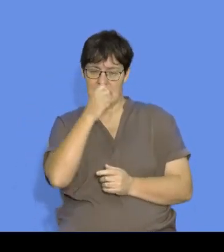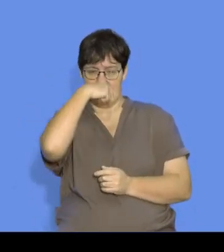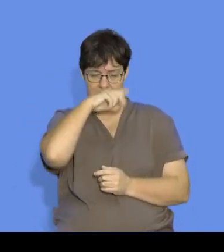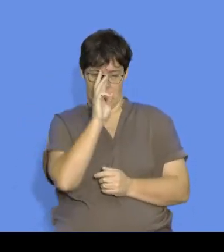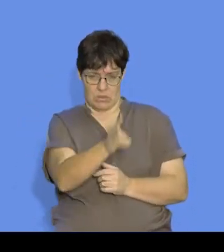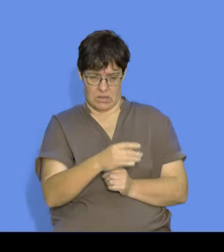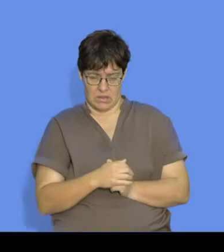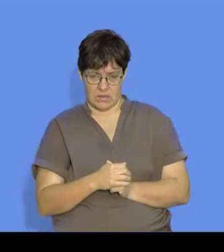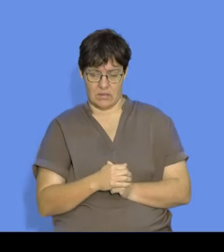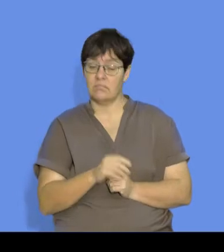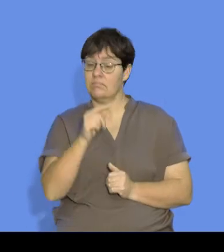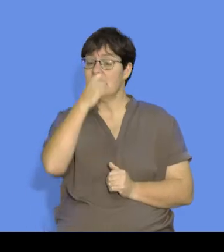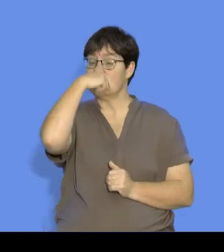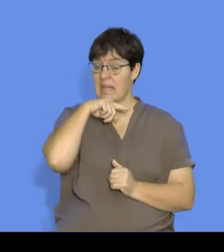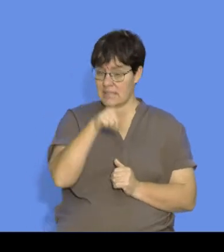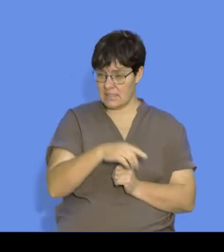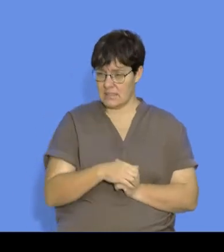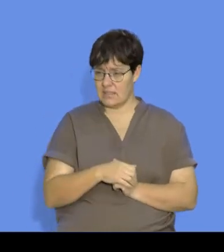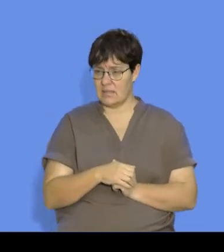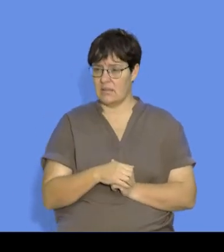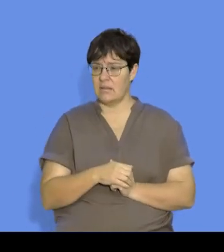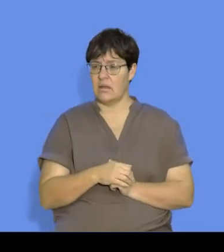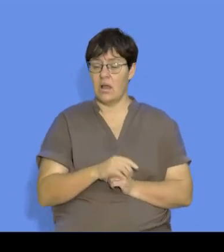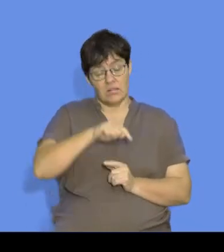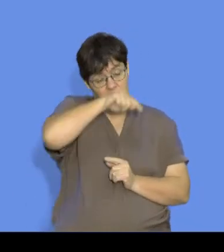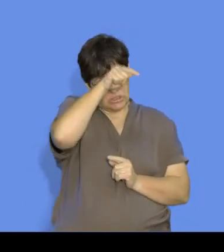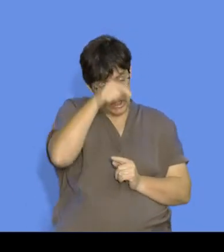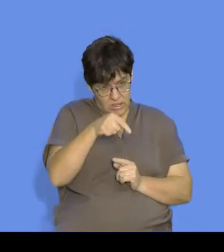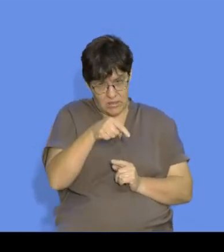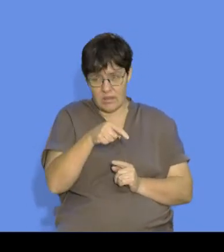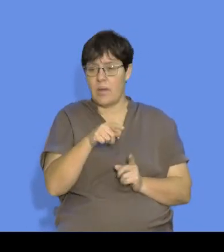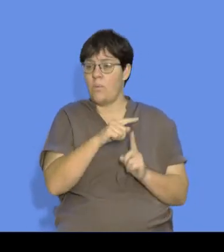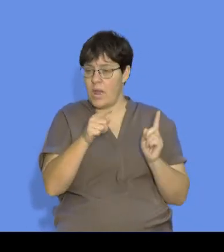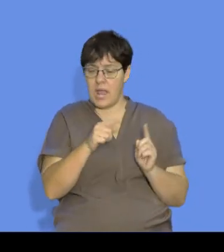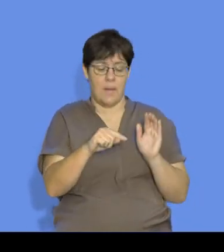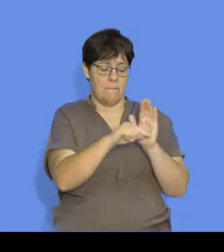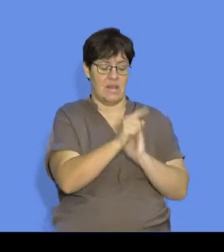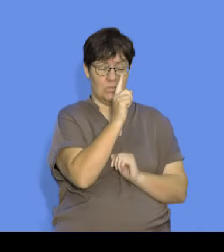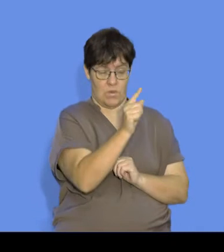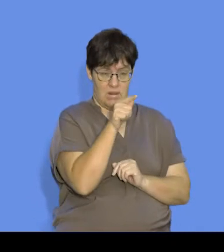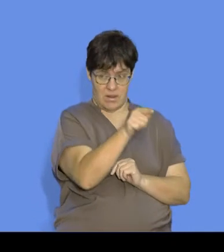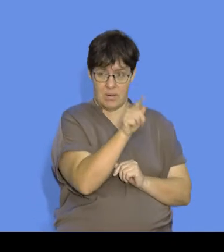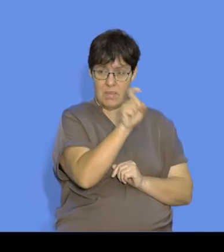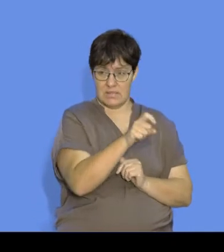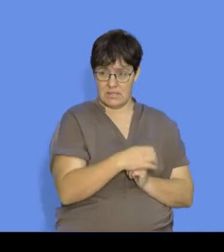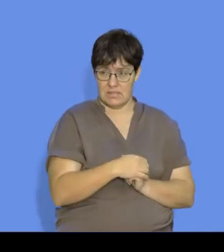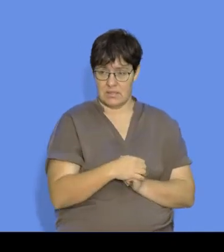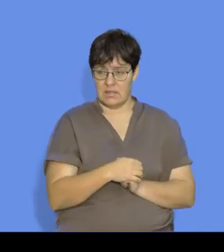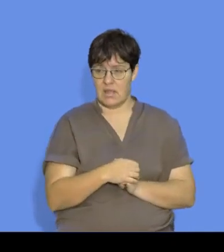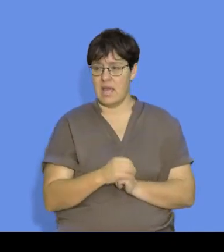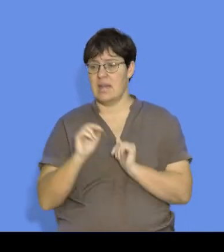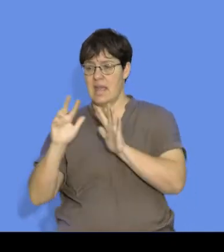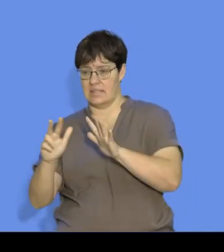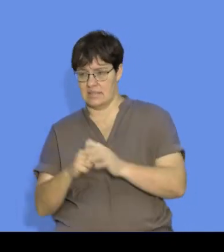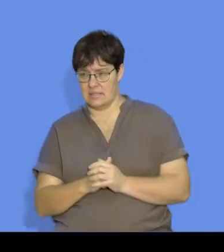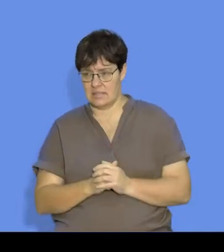face, and with it being a sad face, where it is turning, it must be at point minus 1 and